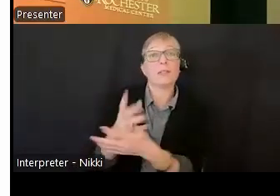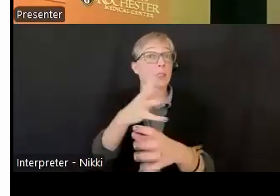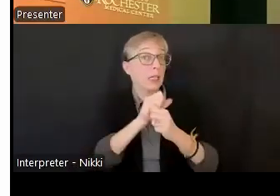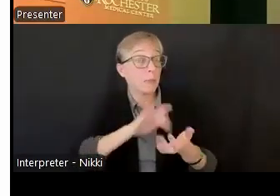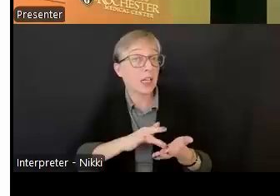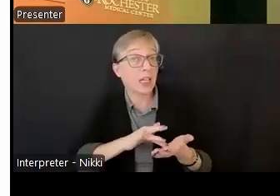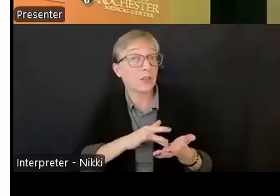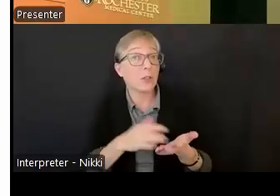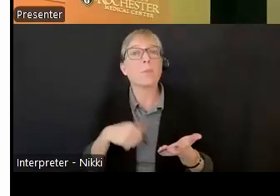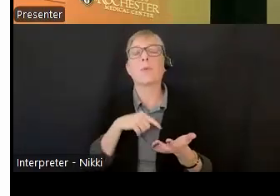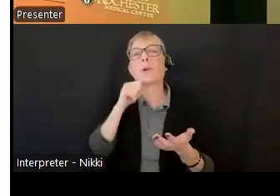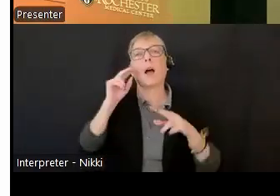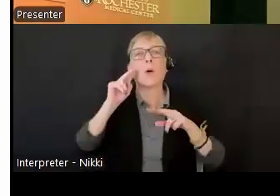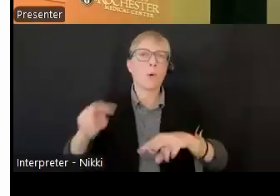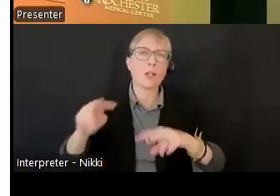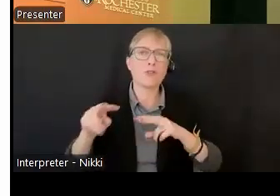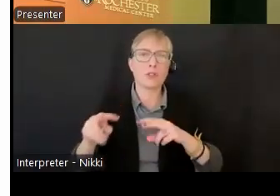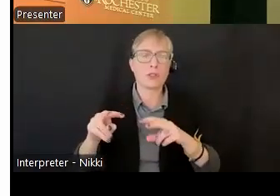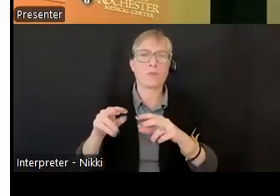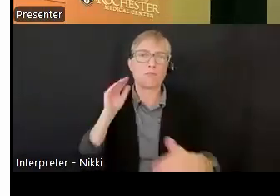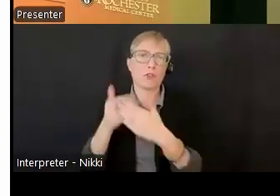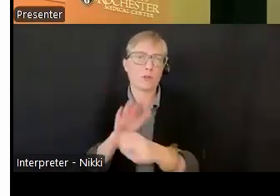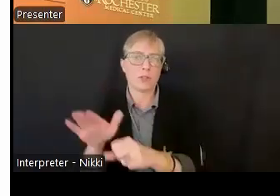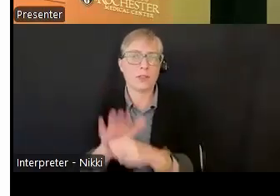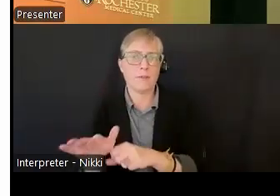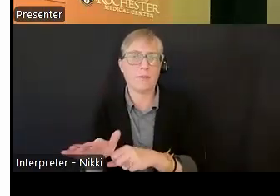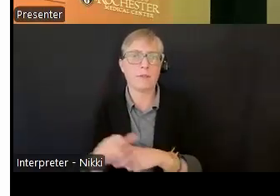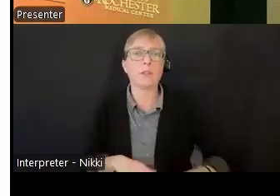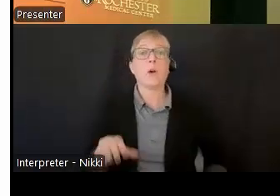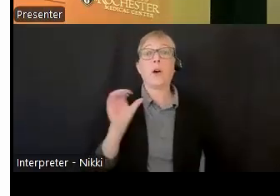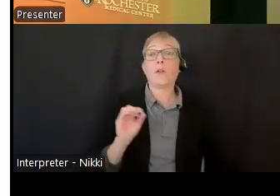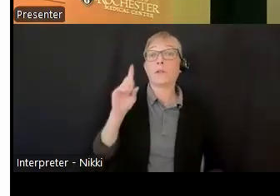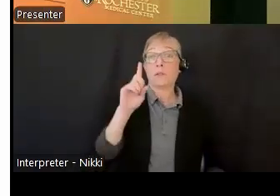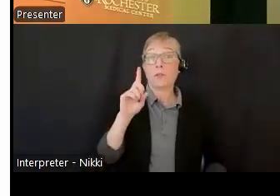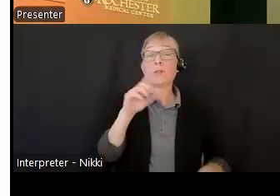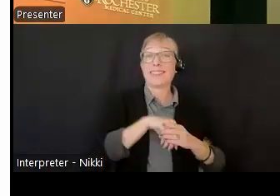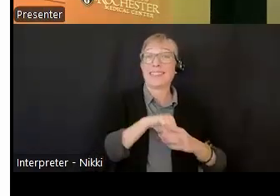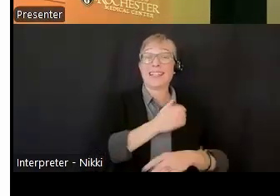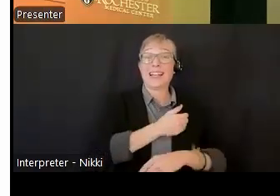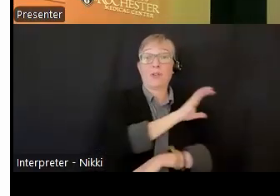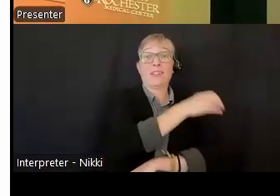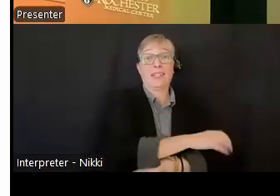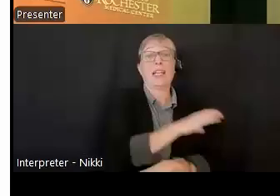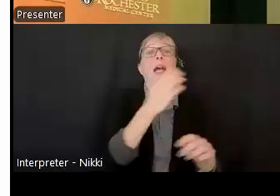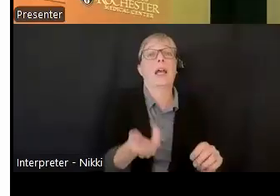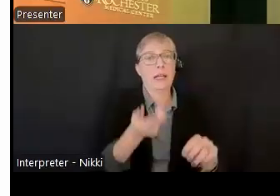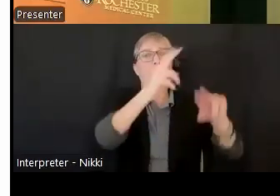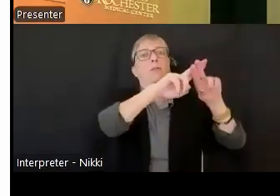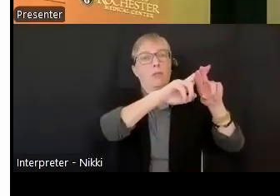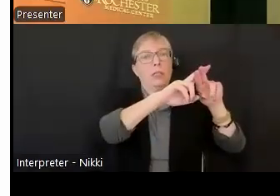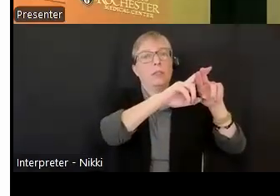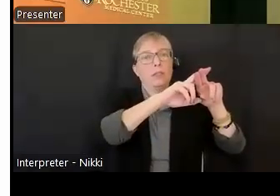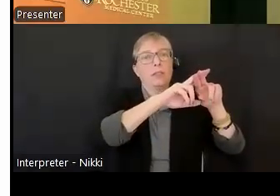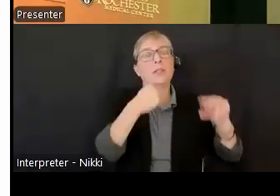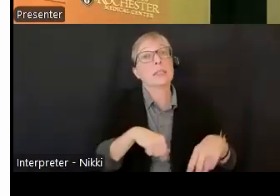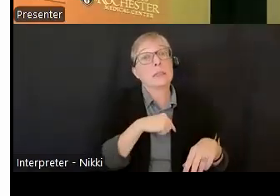Our overdoses in our clinic increased in the context of this fentanyl use, and the impact on the clinicians was significant. We had difficult patient losses